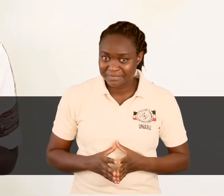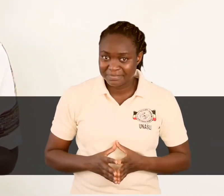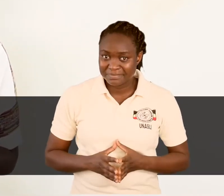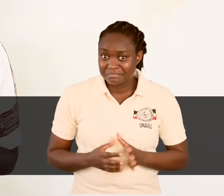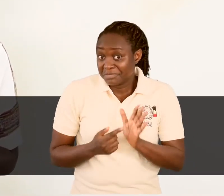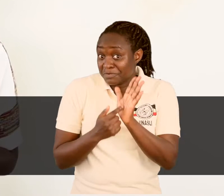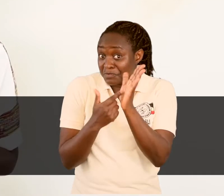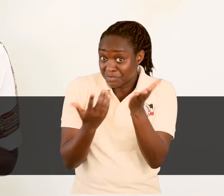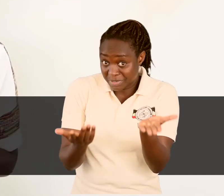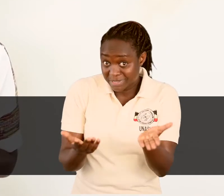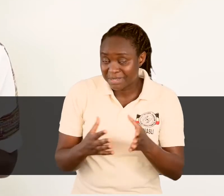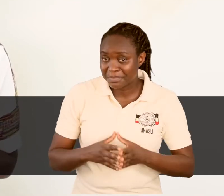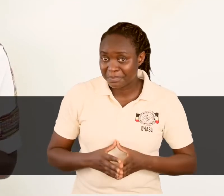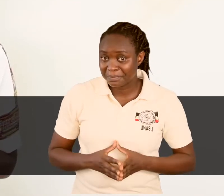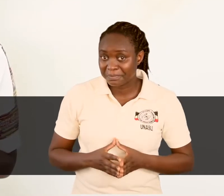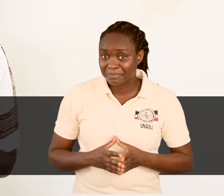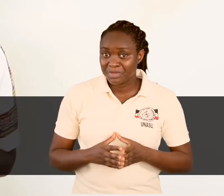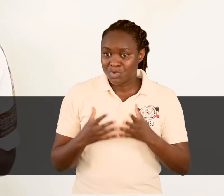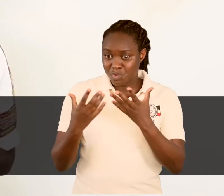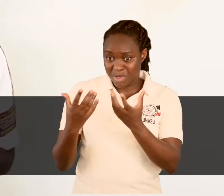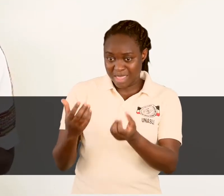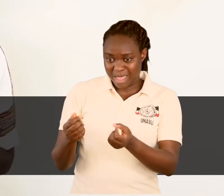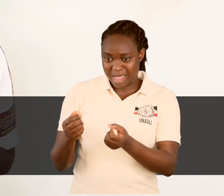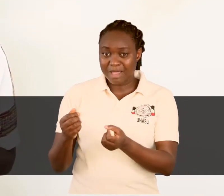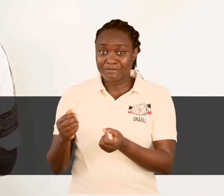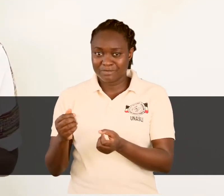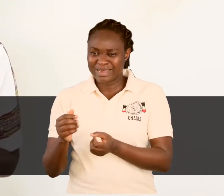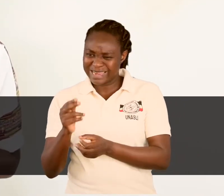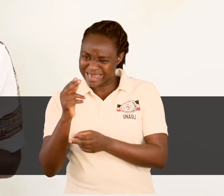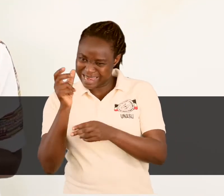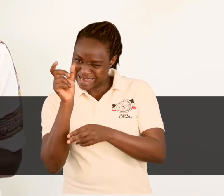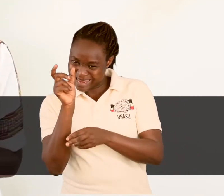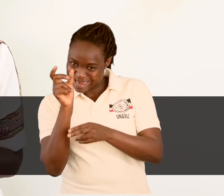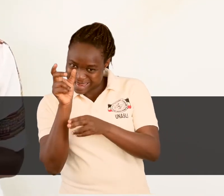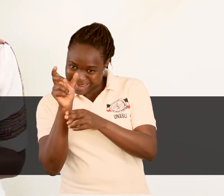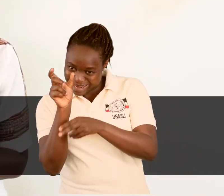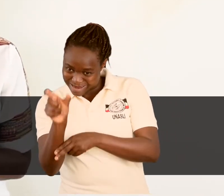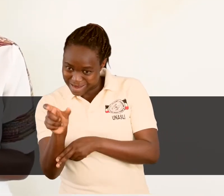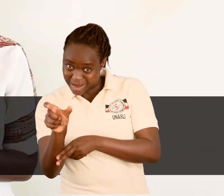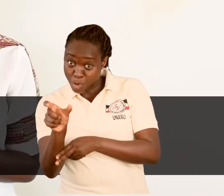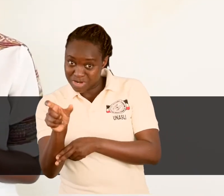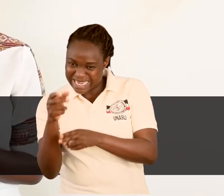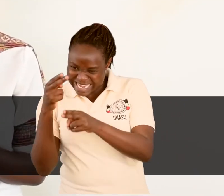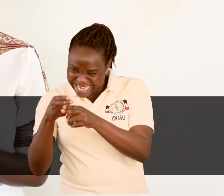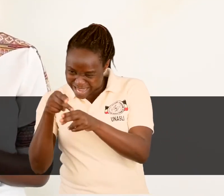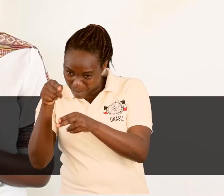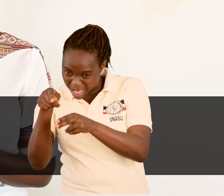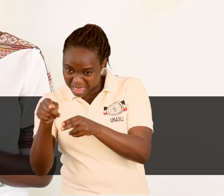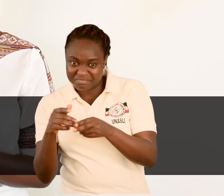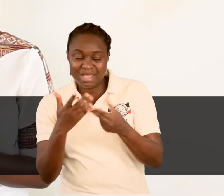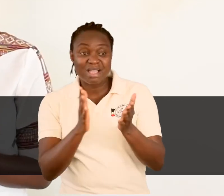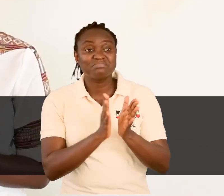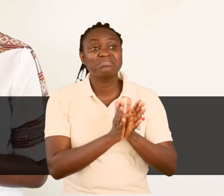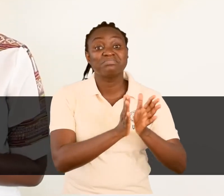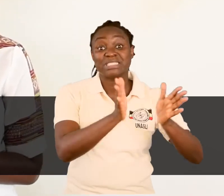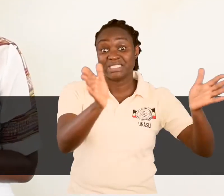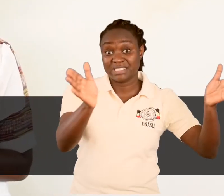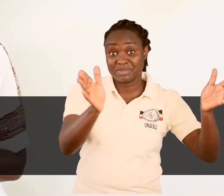For example, we have proper nouns, common nouns, concrete